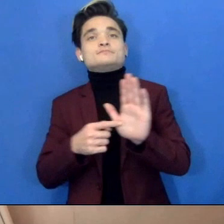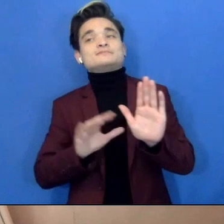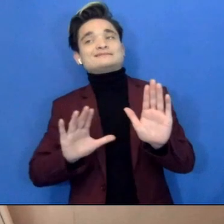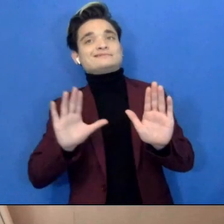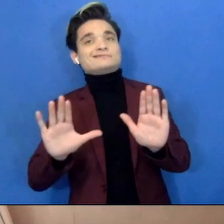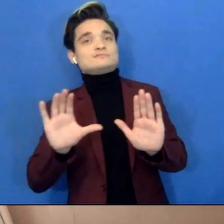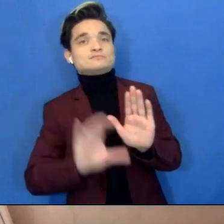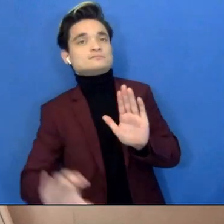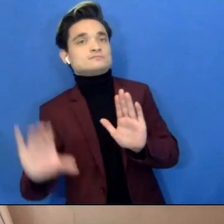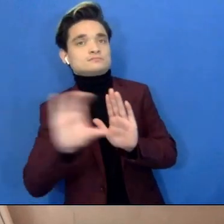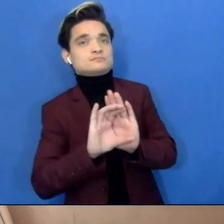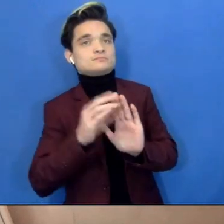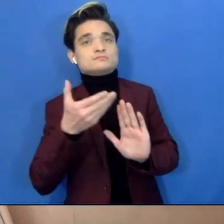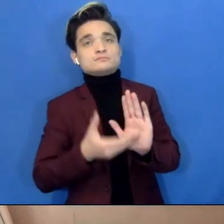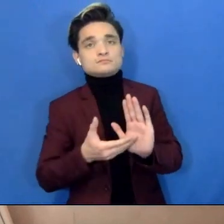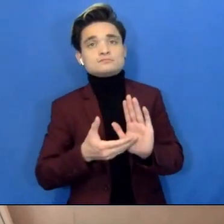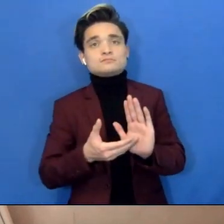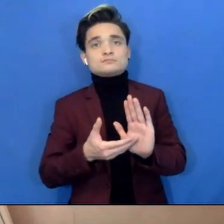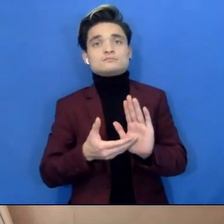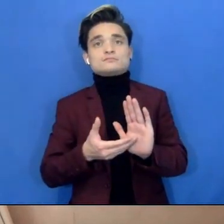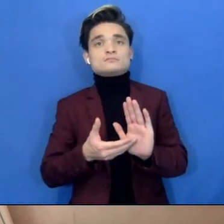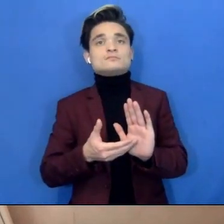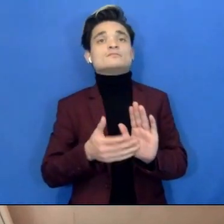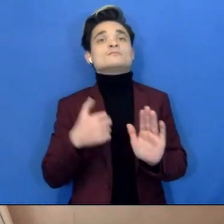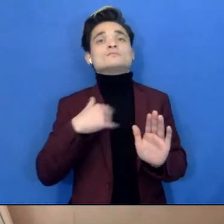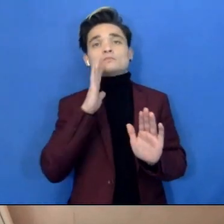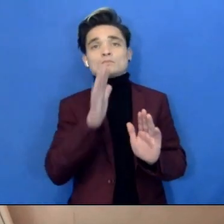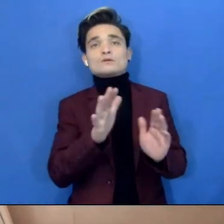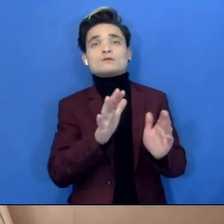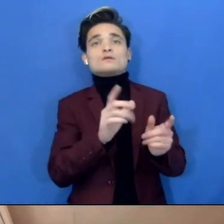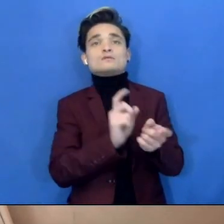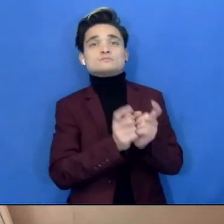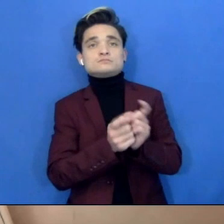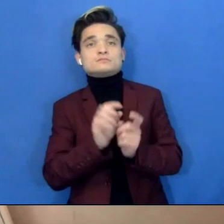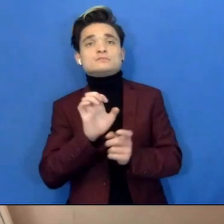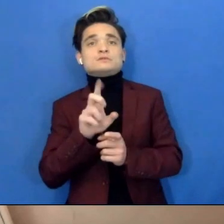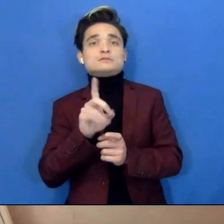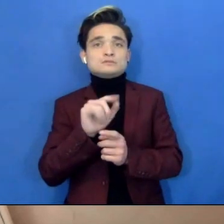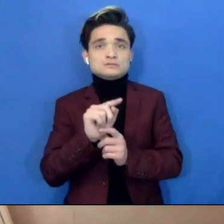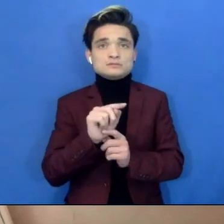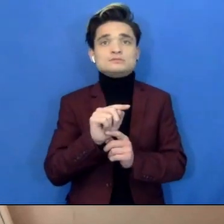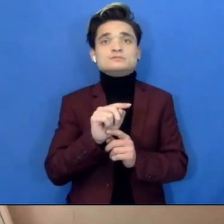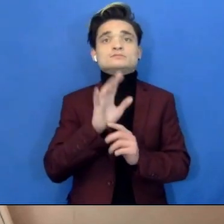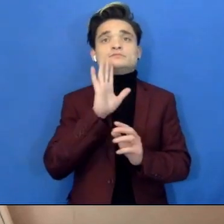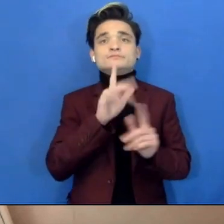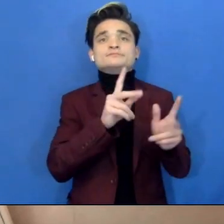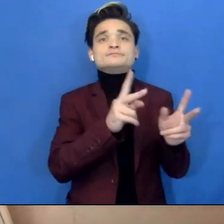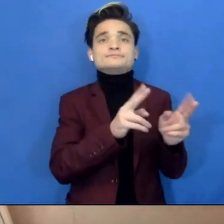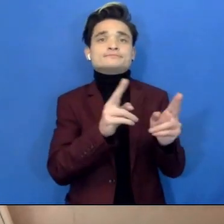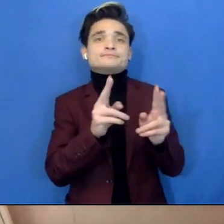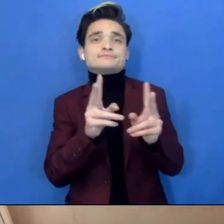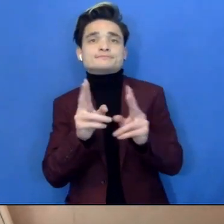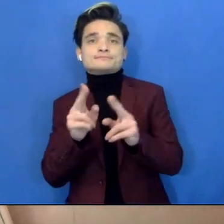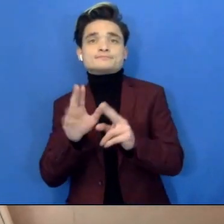edit this? You will just cut a lot of the stuff that they are saying because it's useless. What Joe